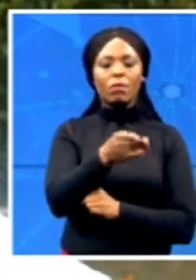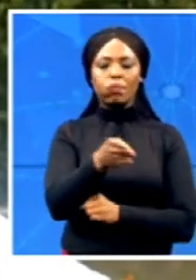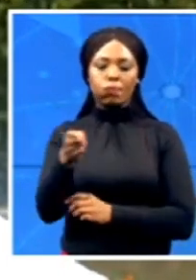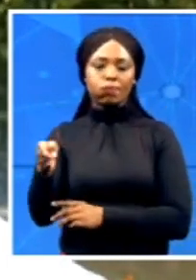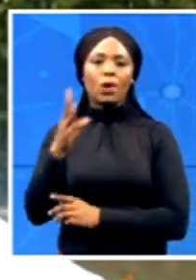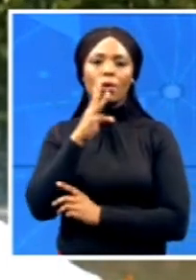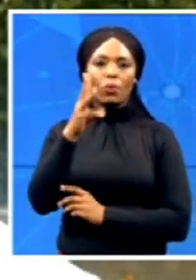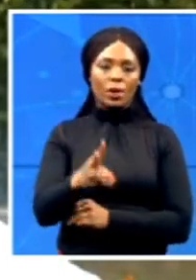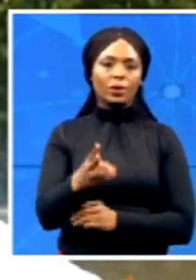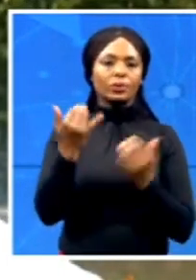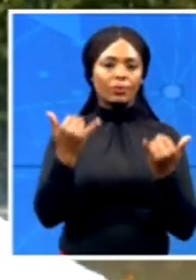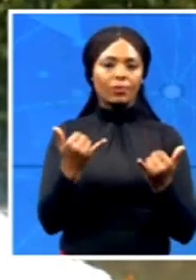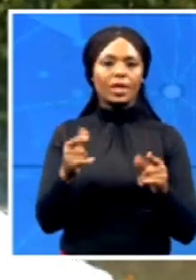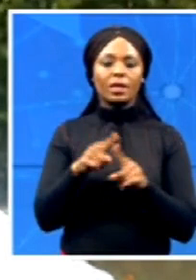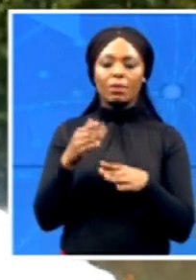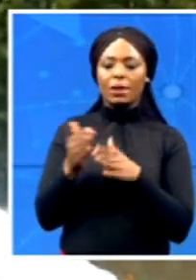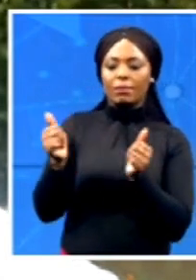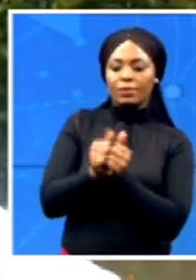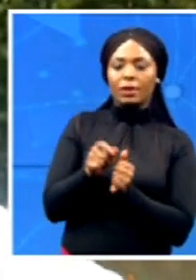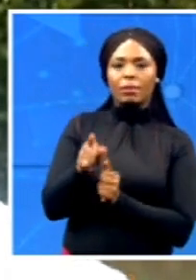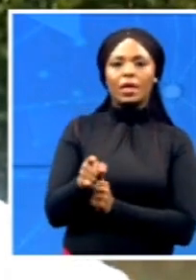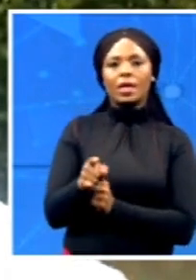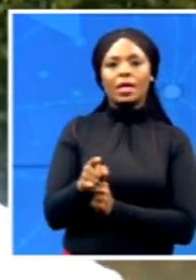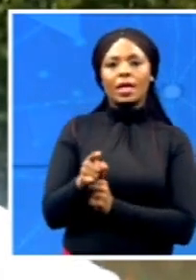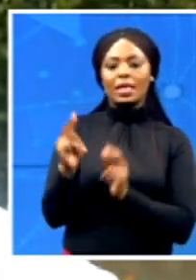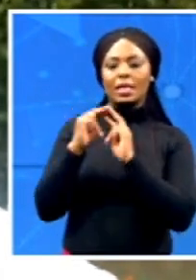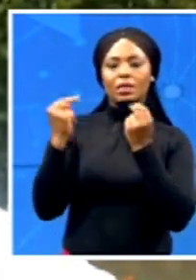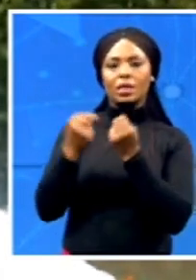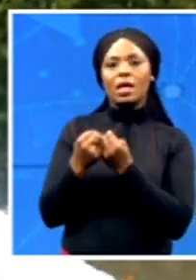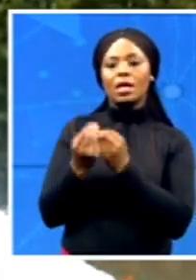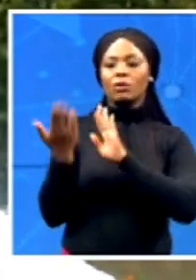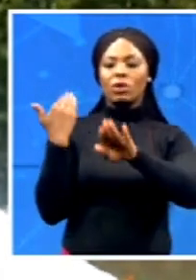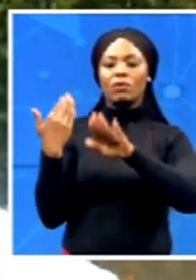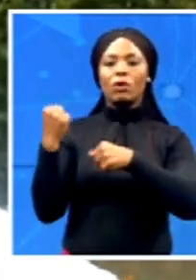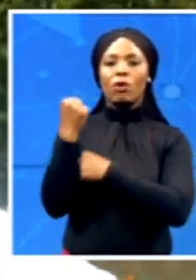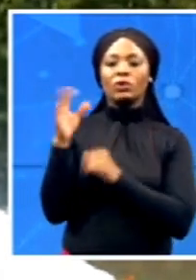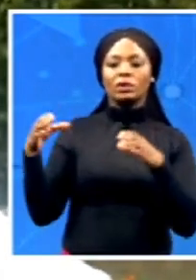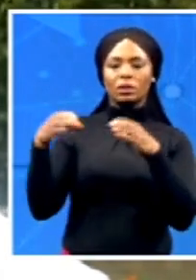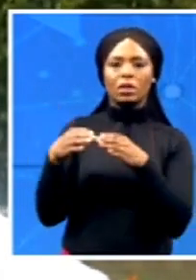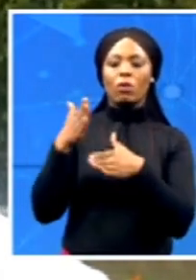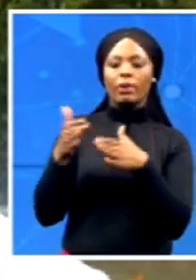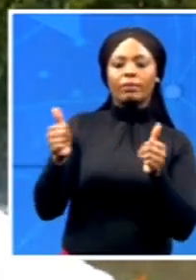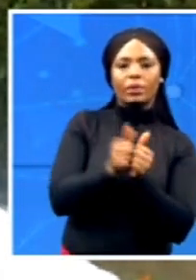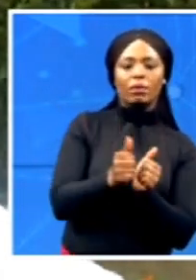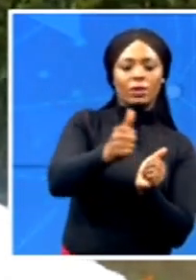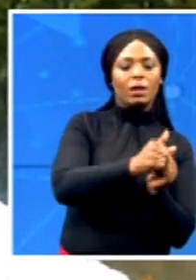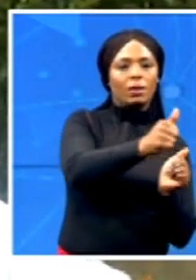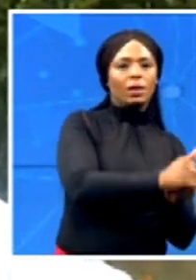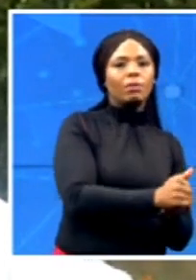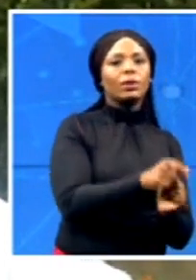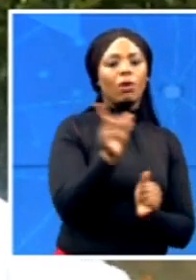traffic and national traffic officers to ensure that we manage and control the traffic